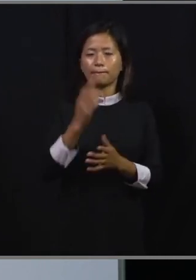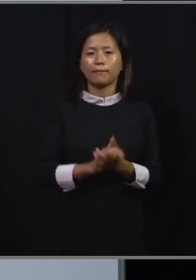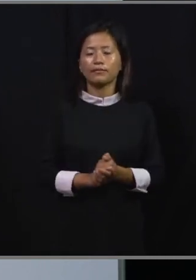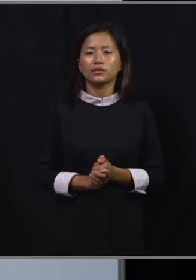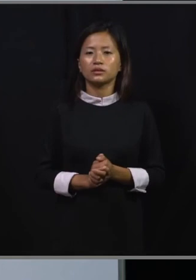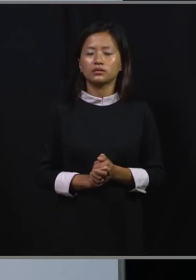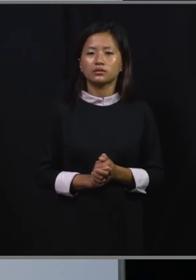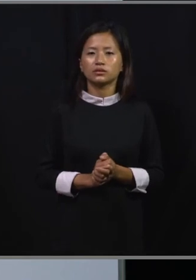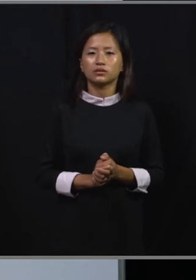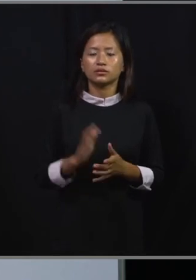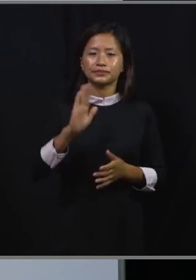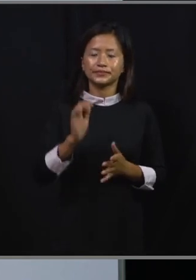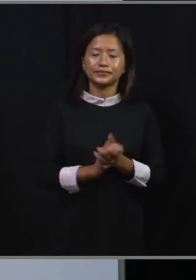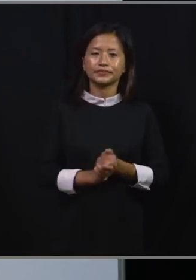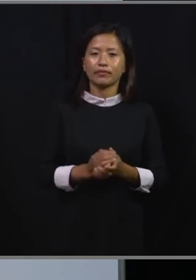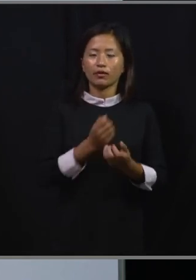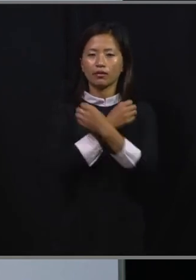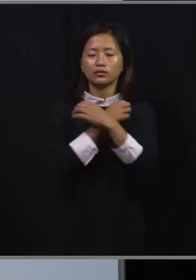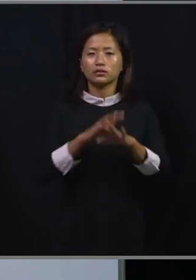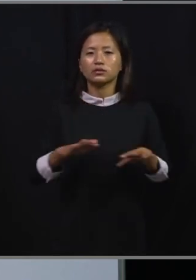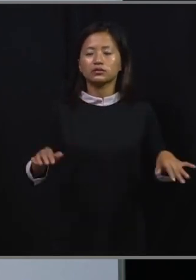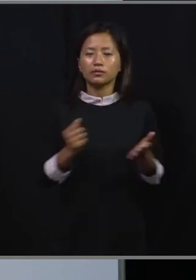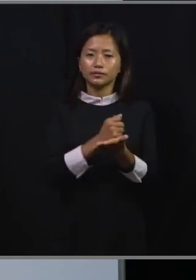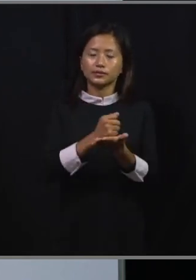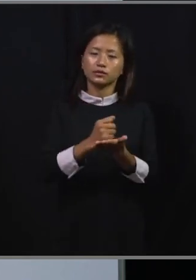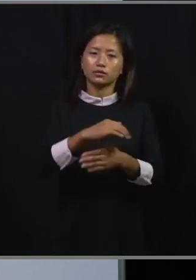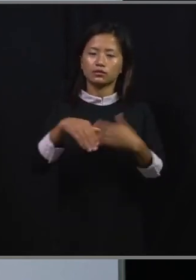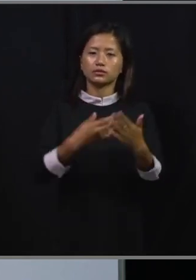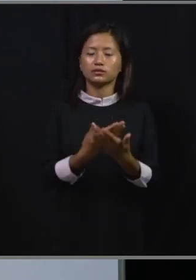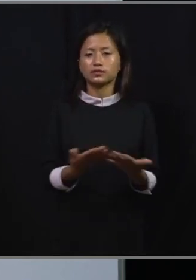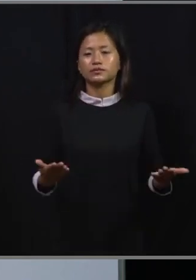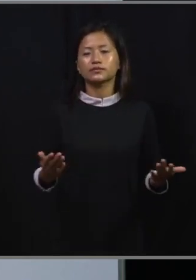So, okay, bye dear students. You keep practicing all these things,